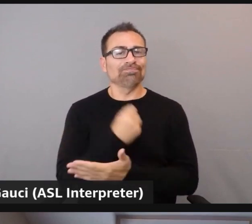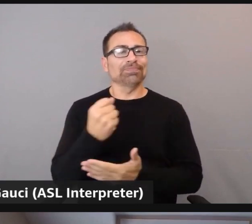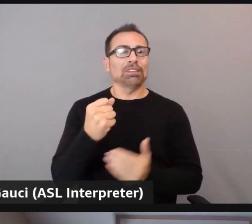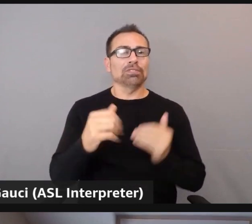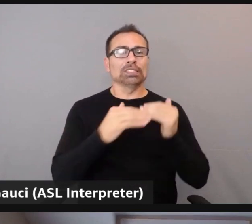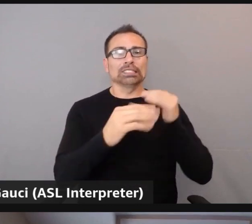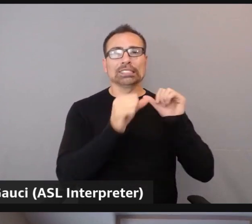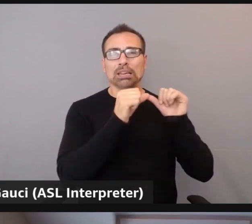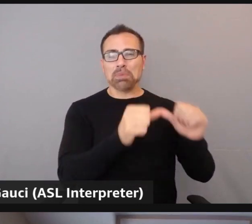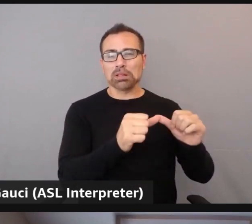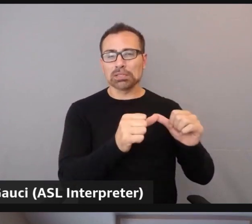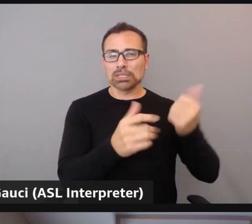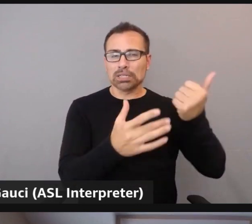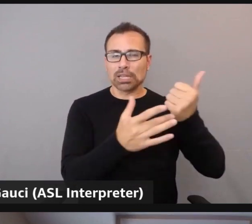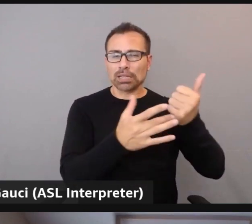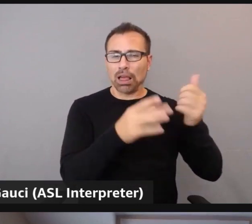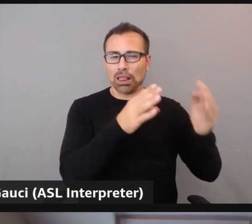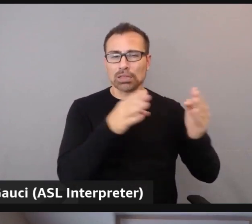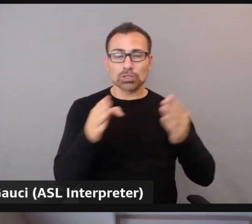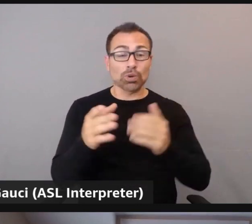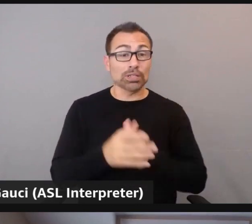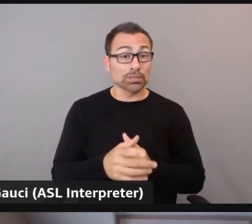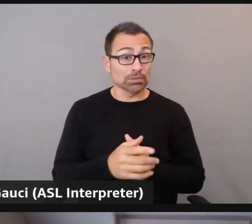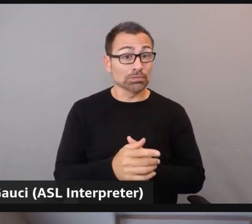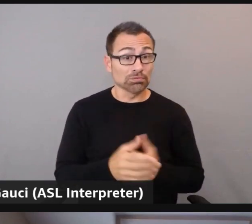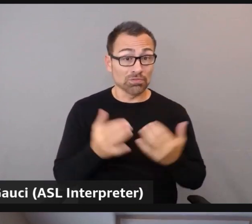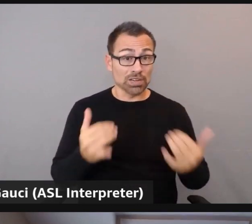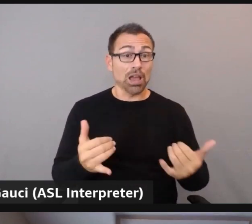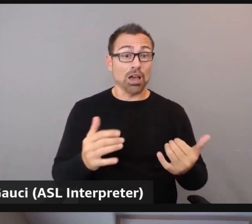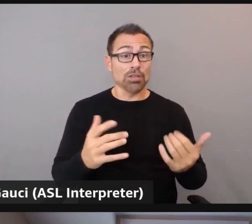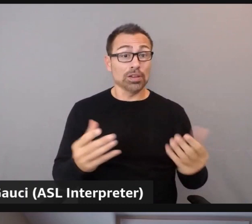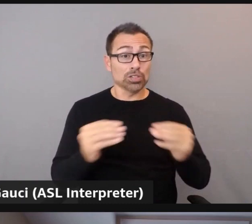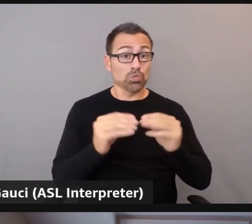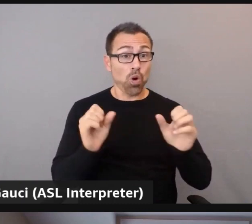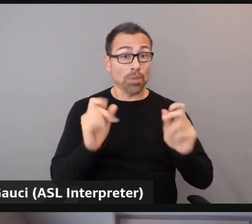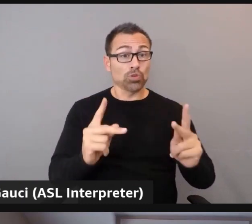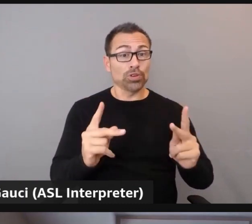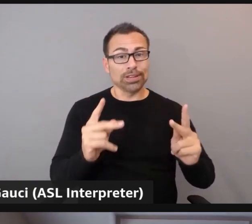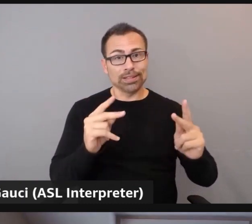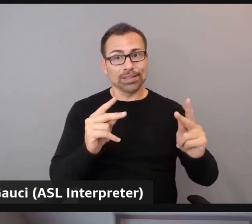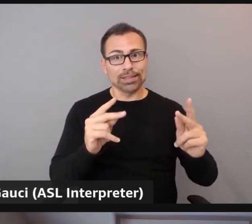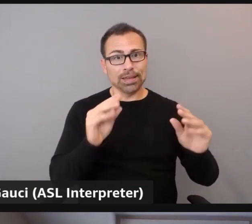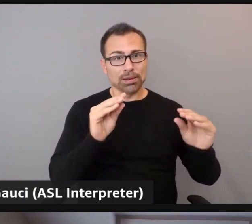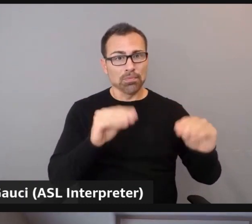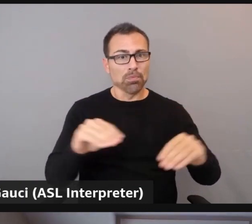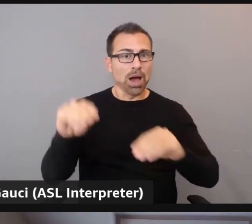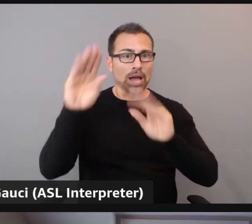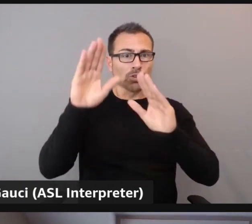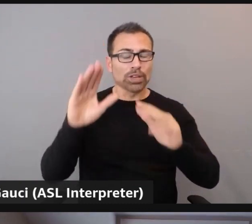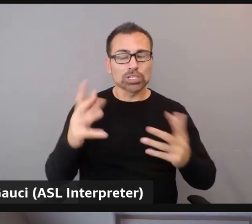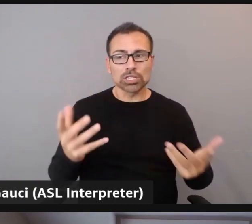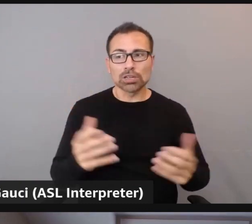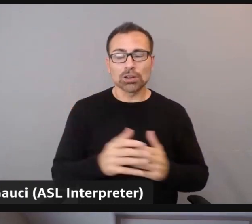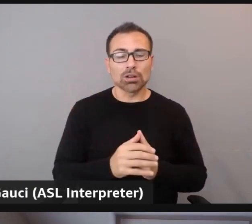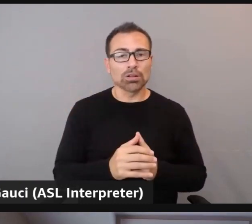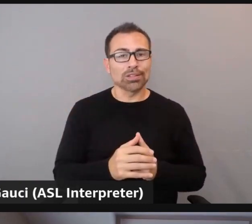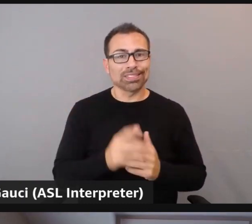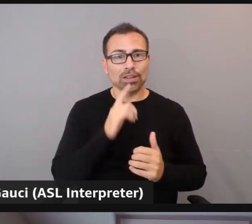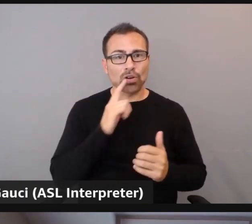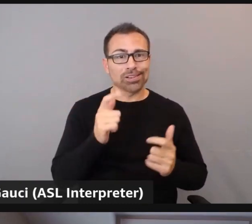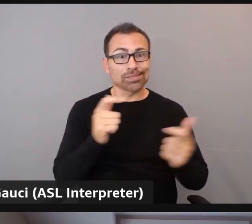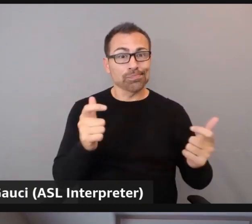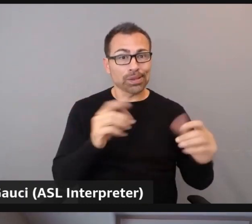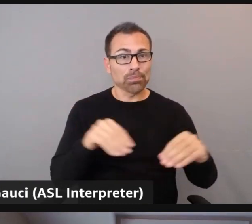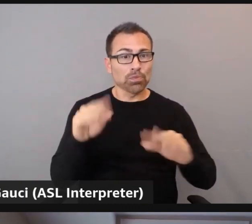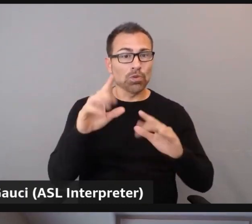technology way is more than, there's more opportunity than migrating and optimizing, which are significant movements. But there is this element